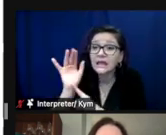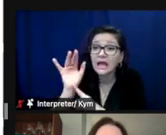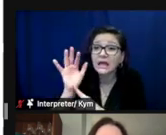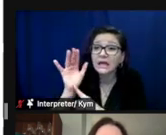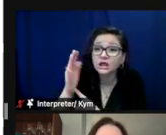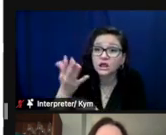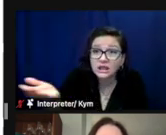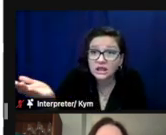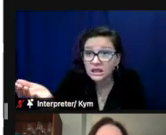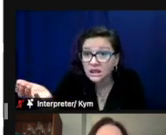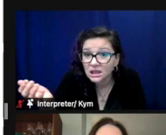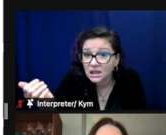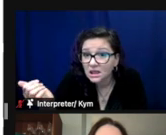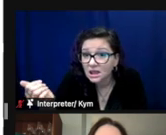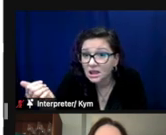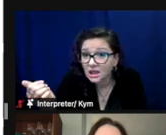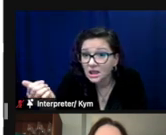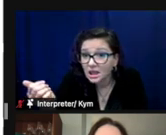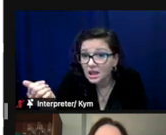A lantern, right?